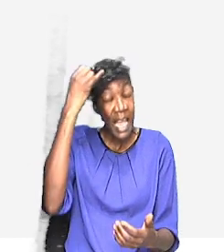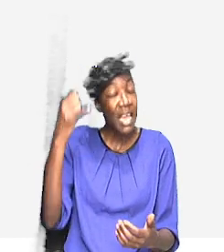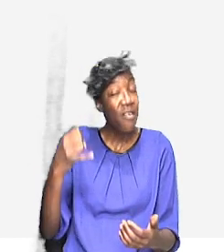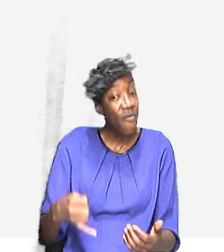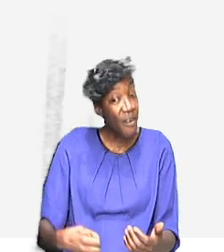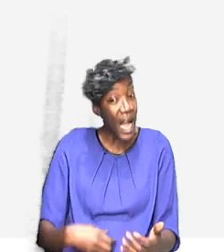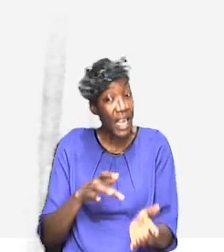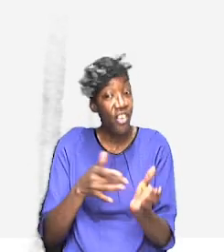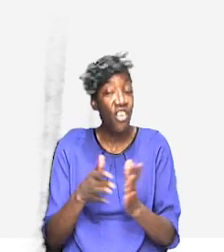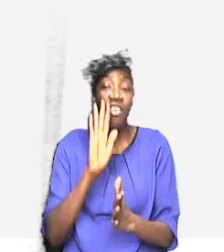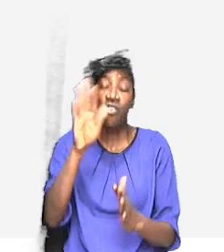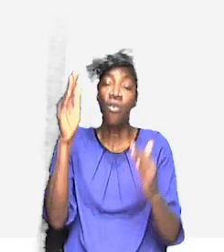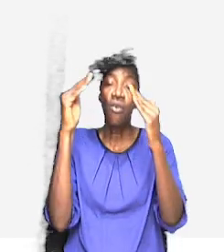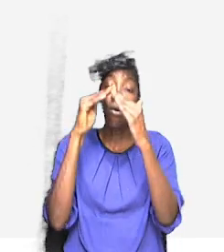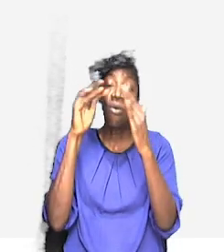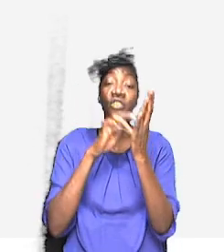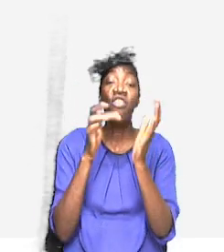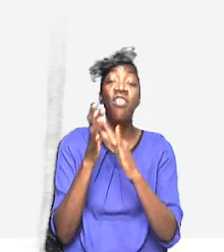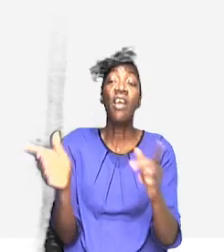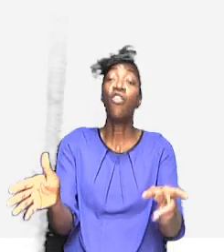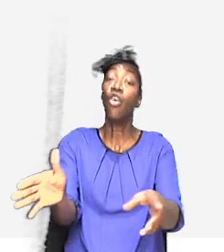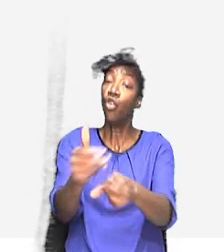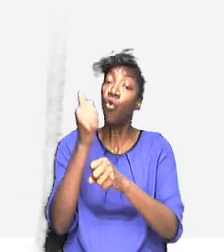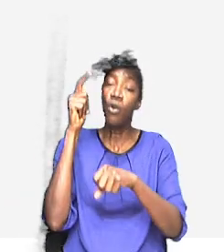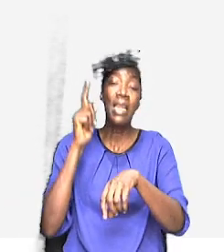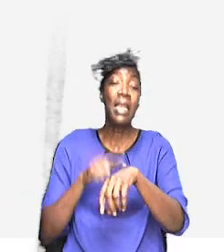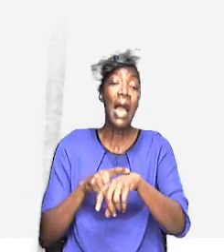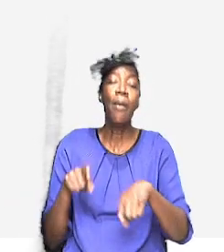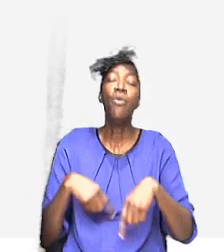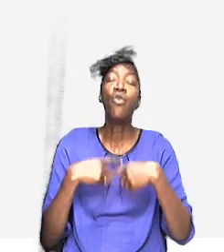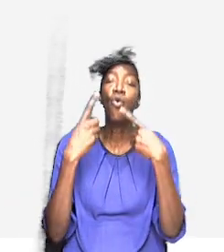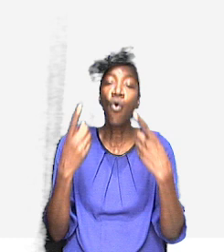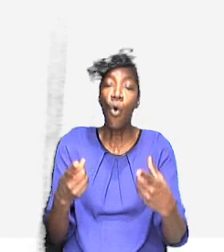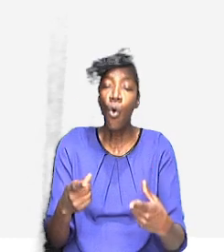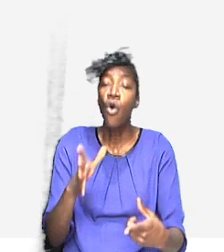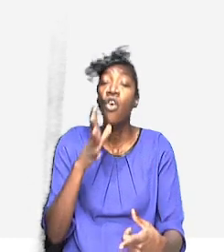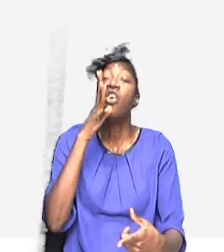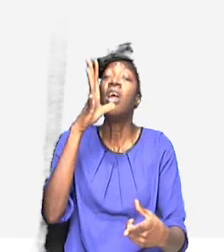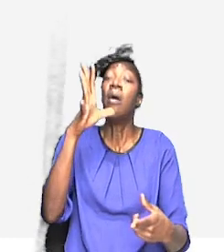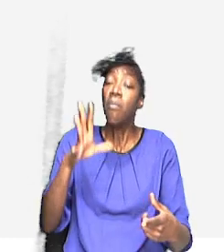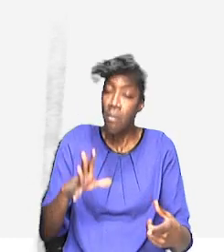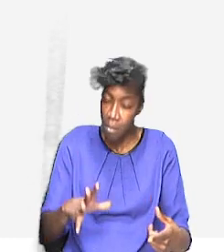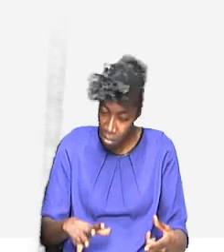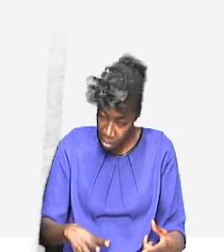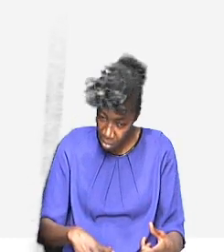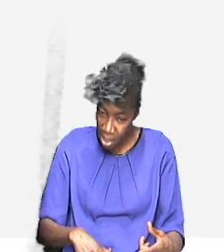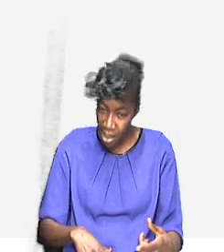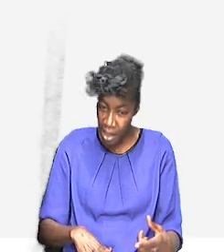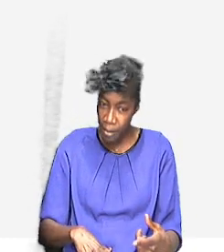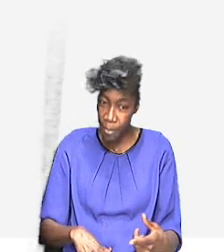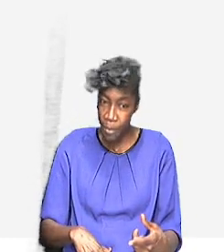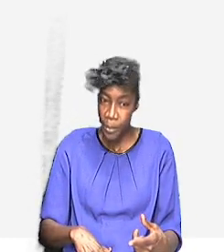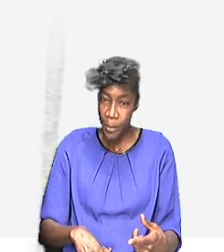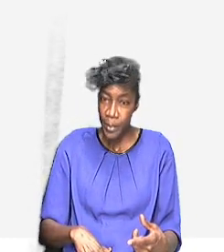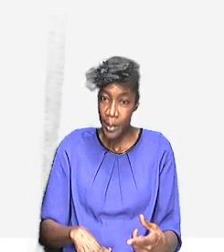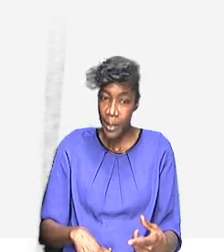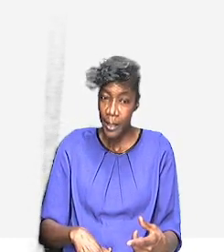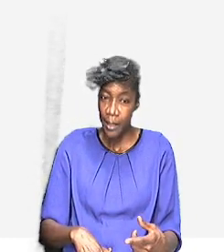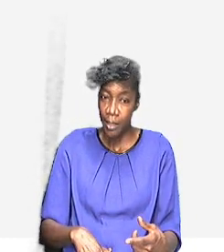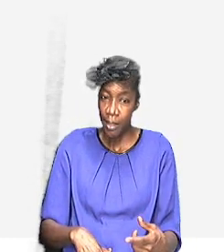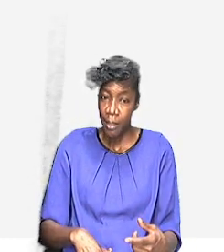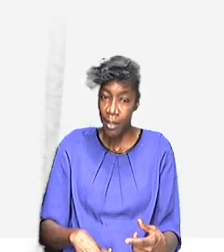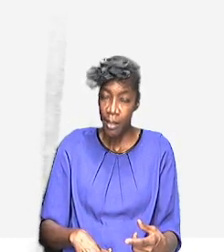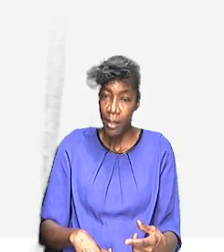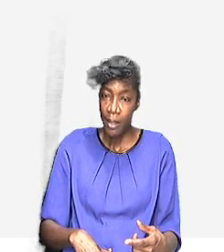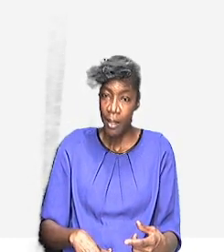where Jesus took the time out to go to the Pharisee, or Simon, who was the Pharisee, go